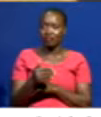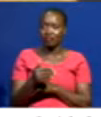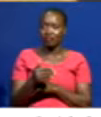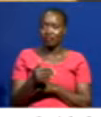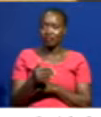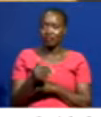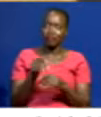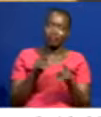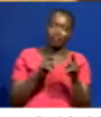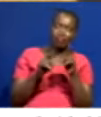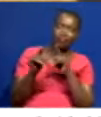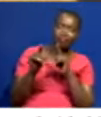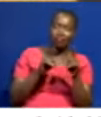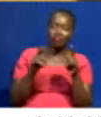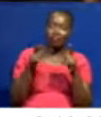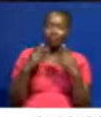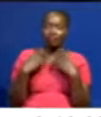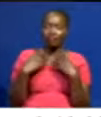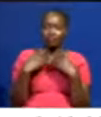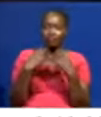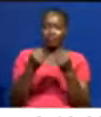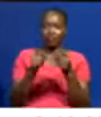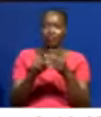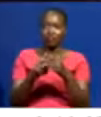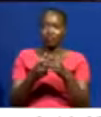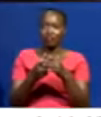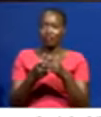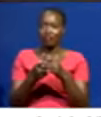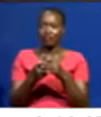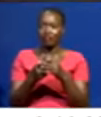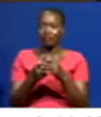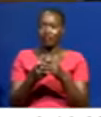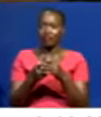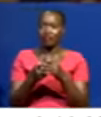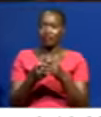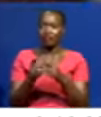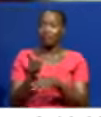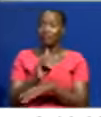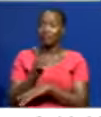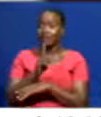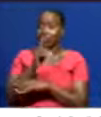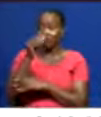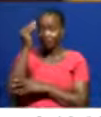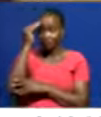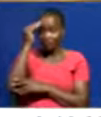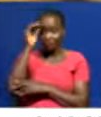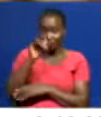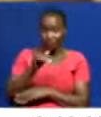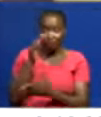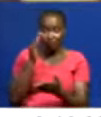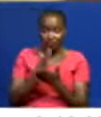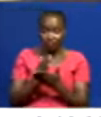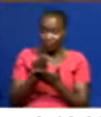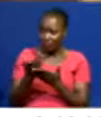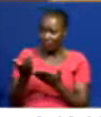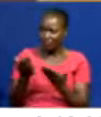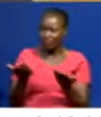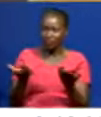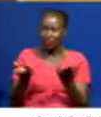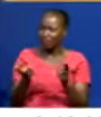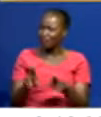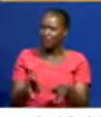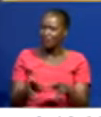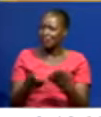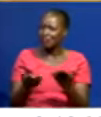the journey of now recovering has started. That is when you'll realize you stopped this. How did it come to